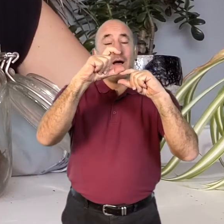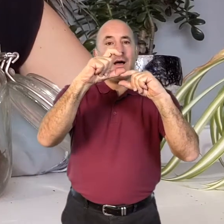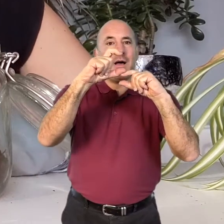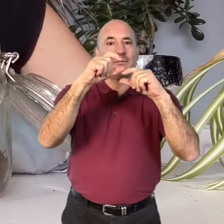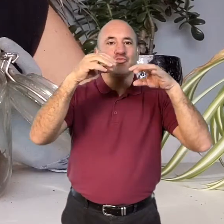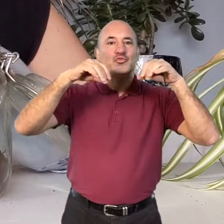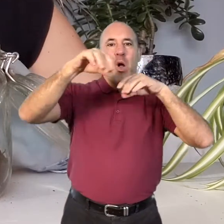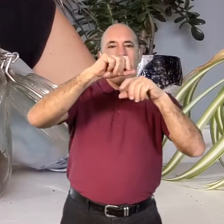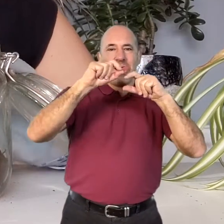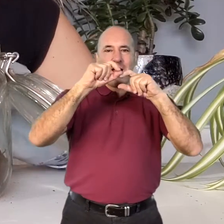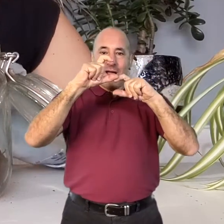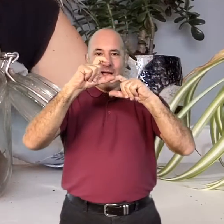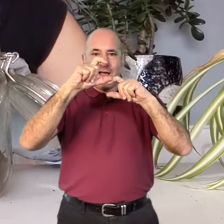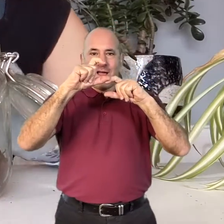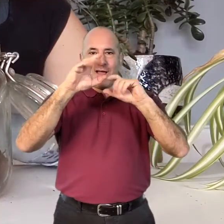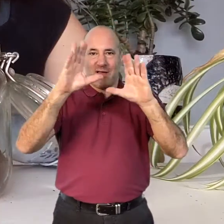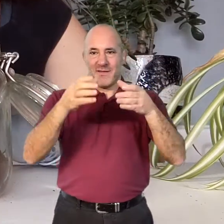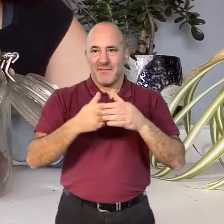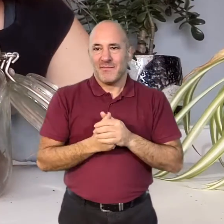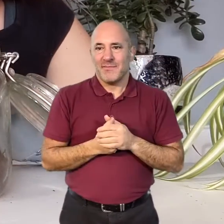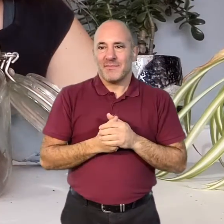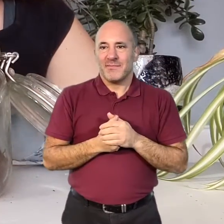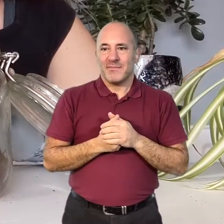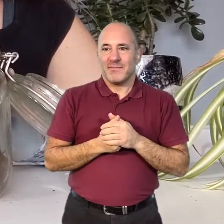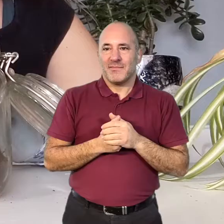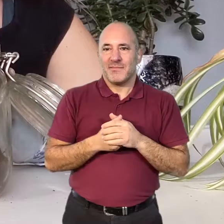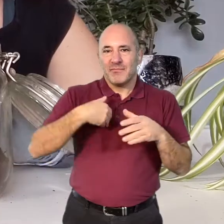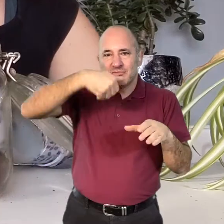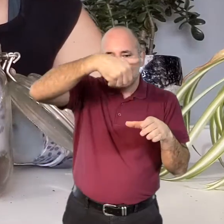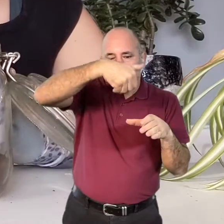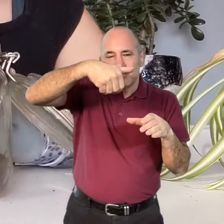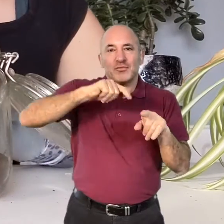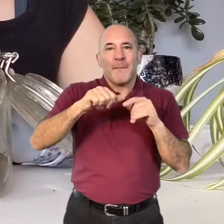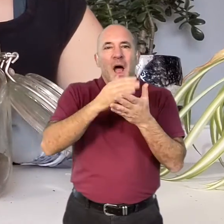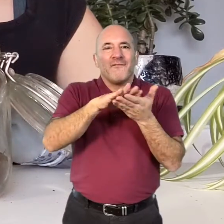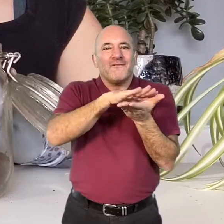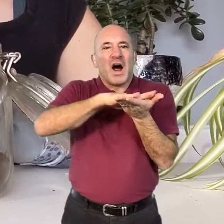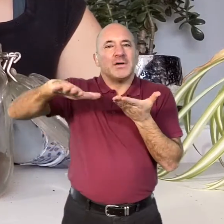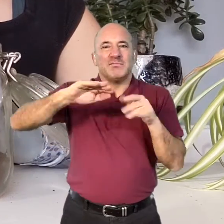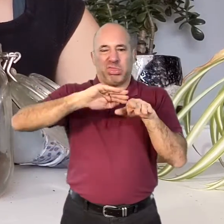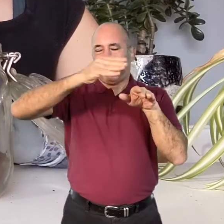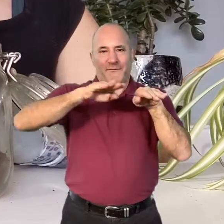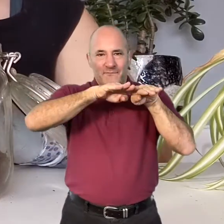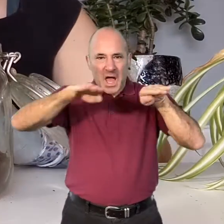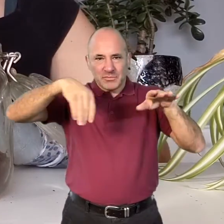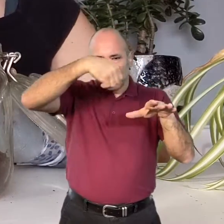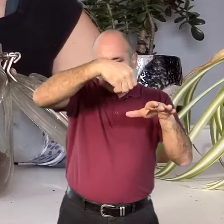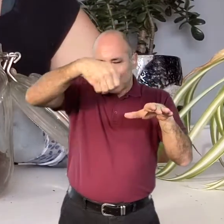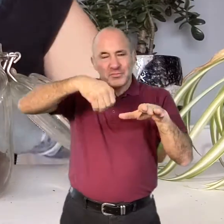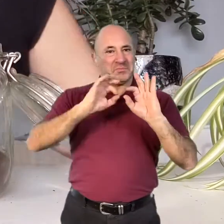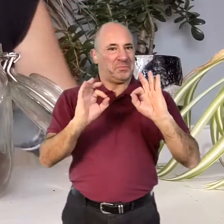slightly thicker layer of soil, and I'm just going to pat that down so it's flat in the